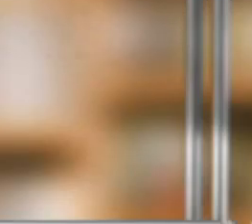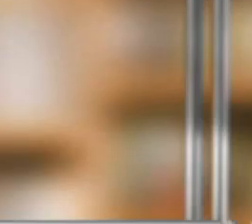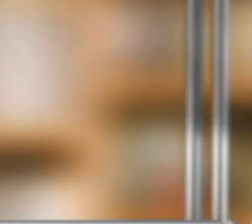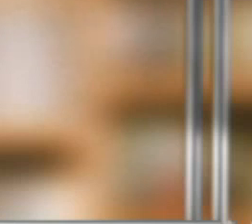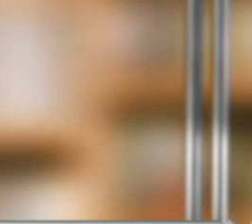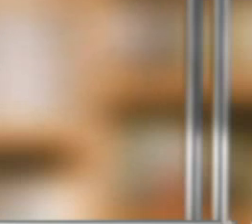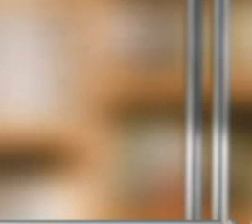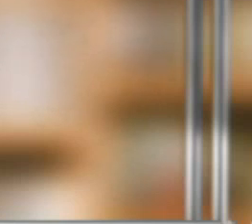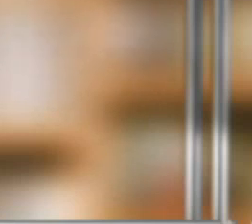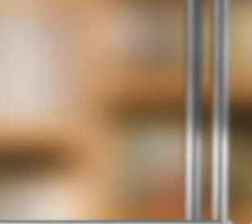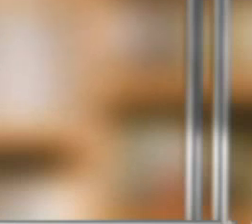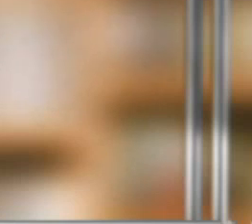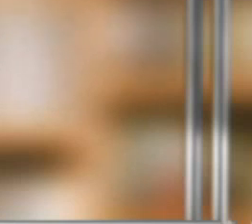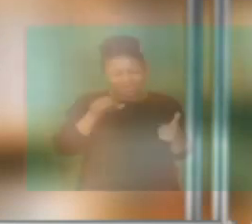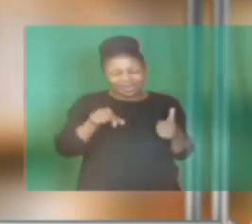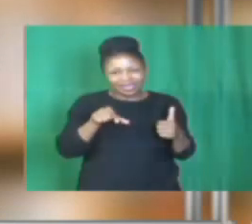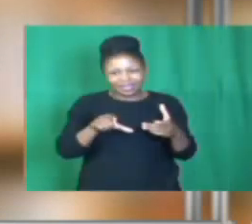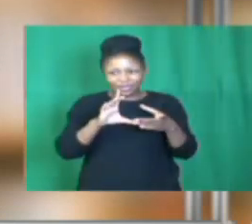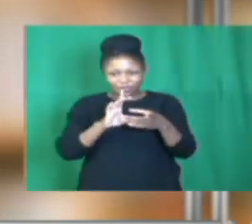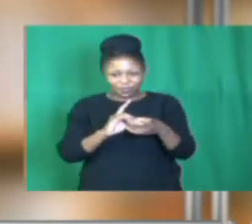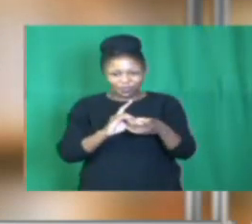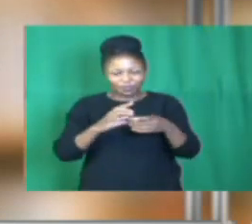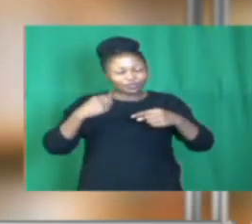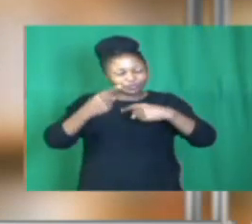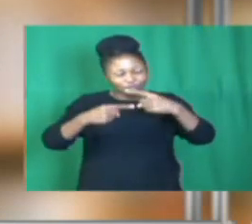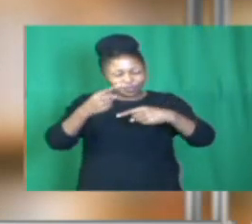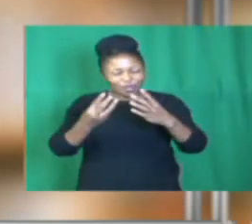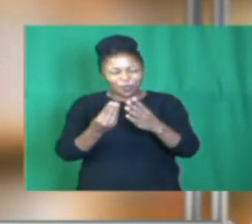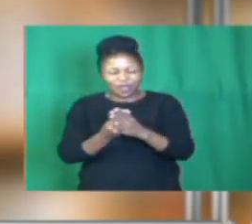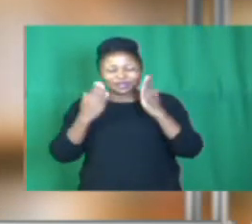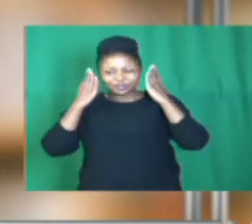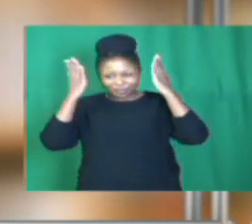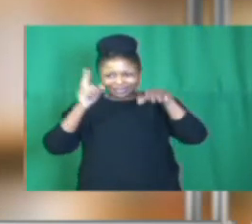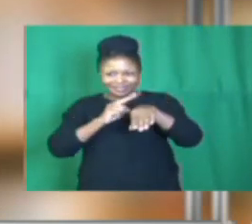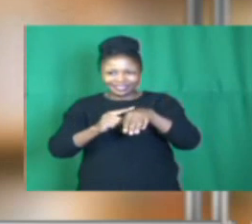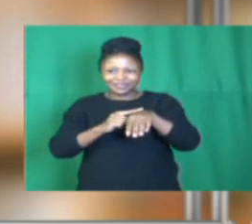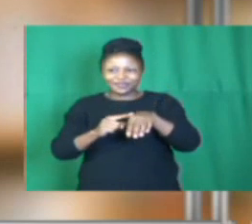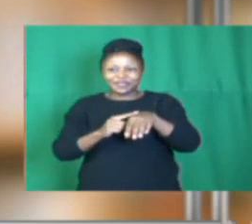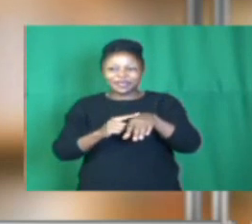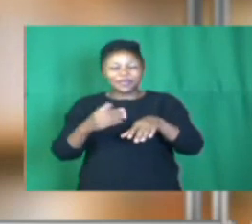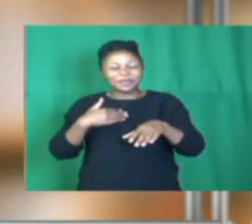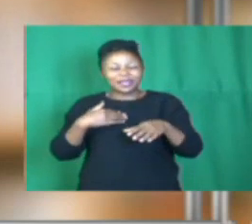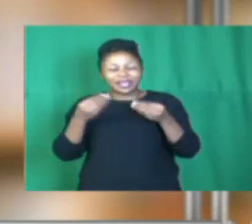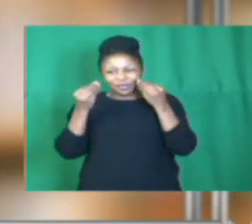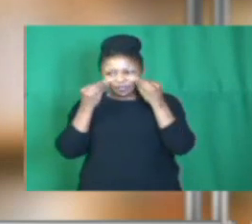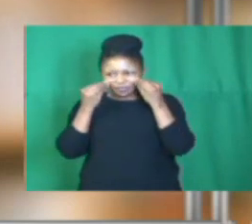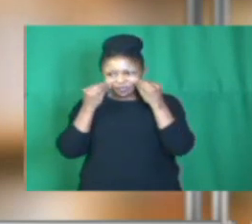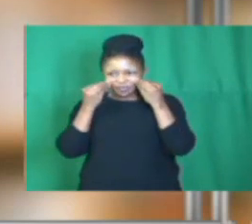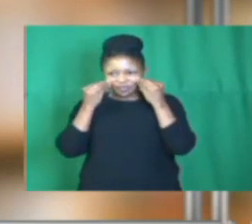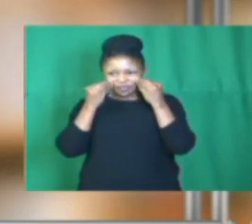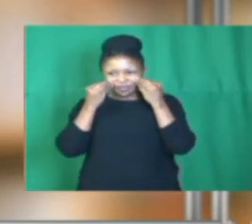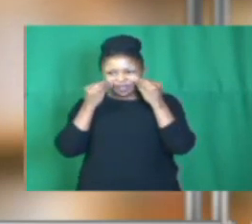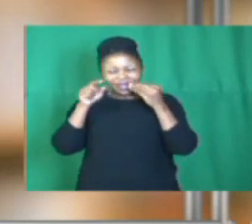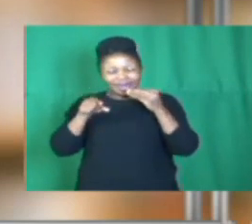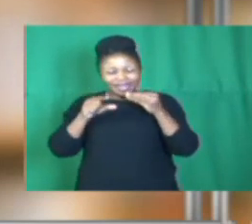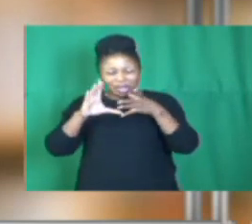Welcome back, viewers. You are still tuned in to Eswatini TV. I am Noah Zidlamini and this is Home Study. And right now we are